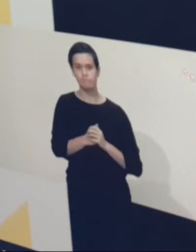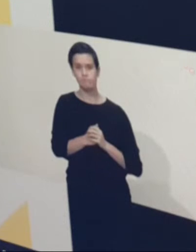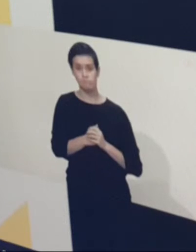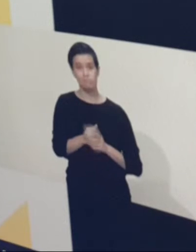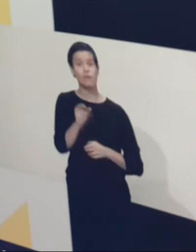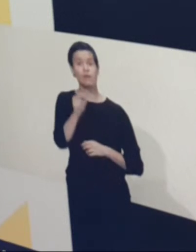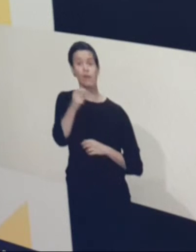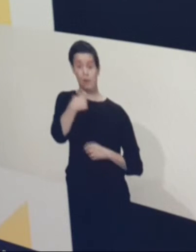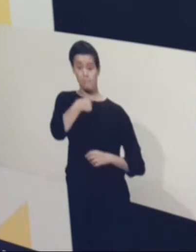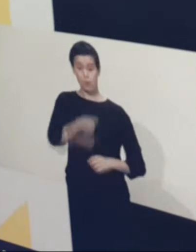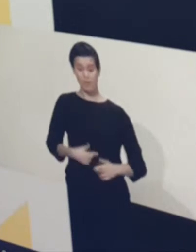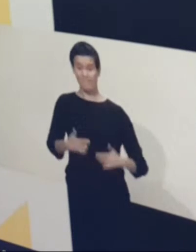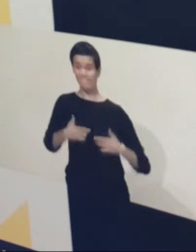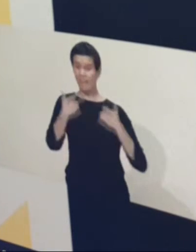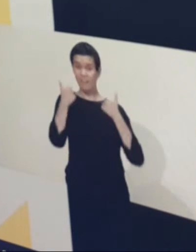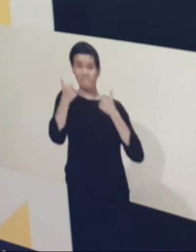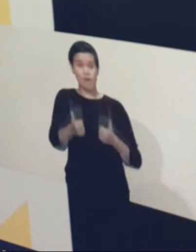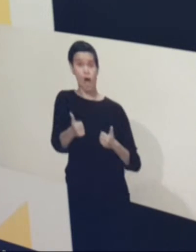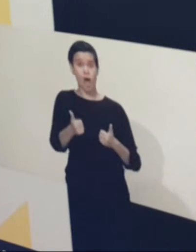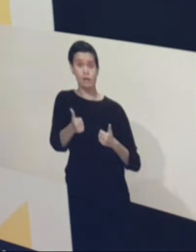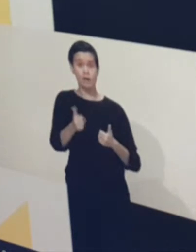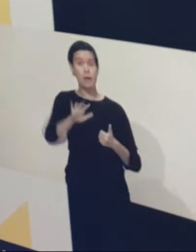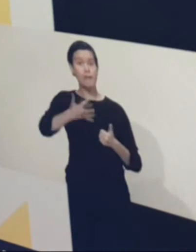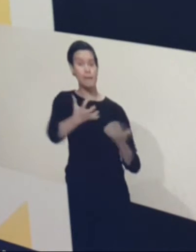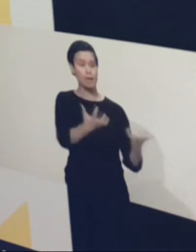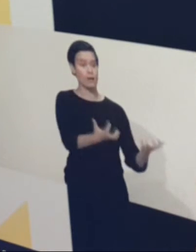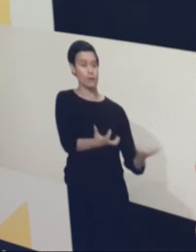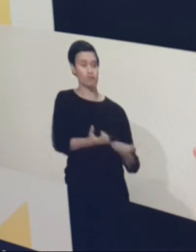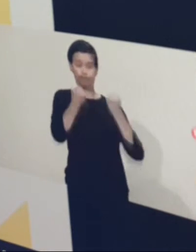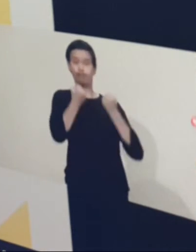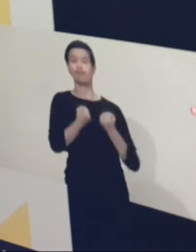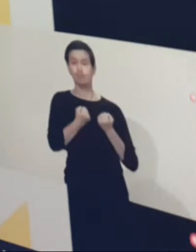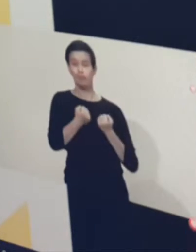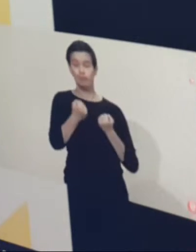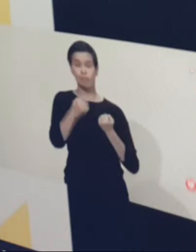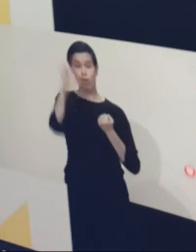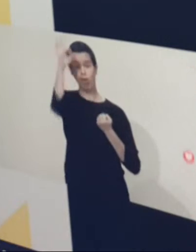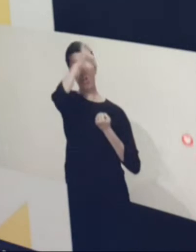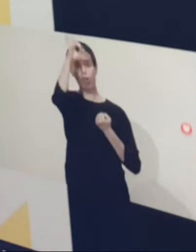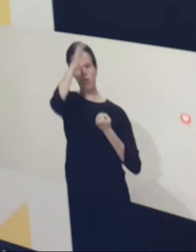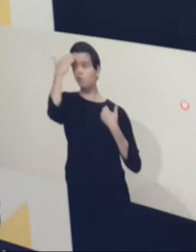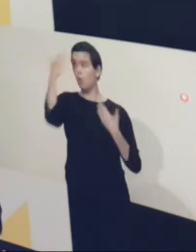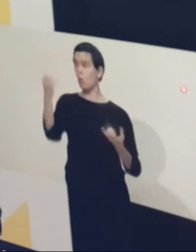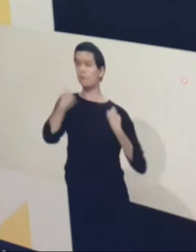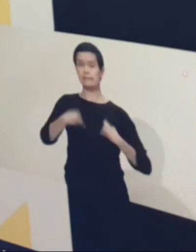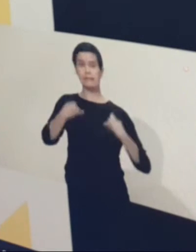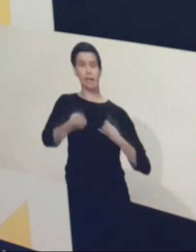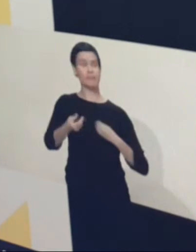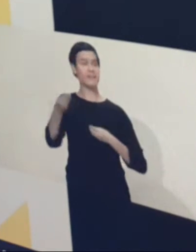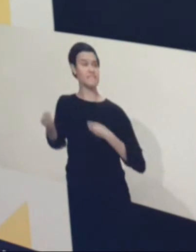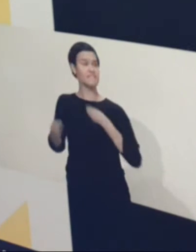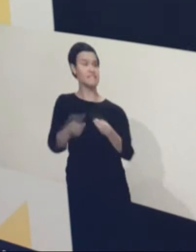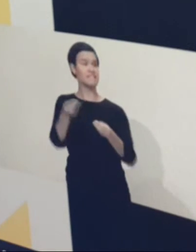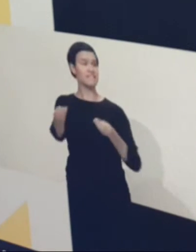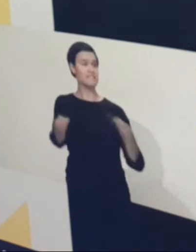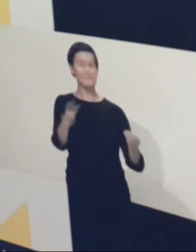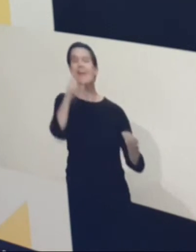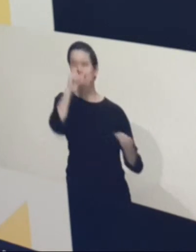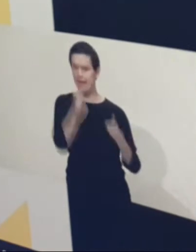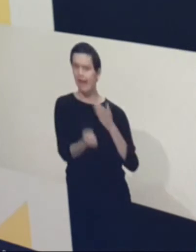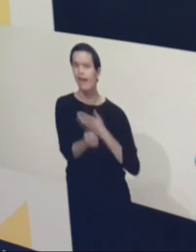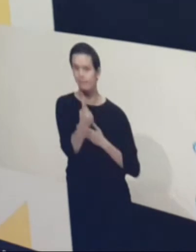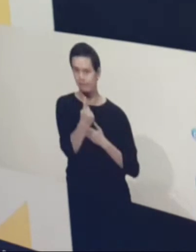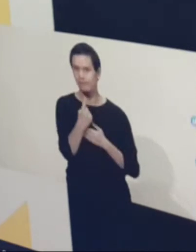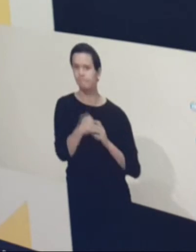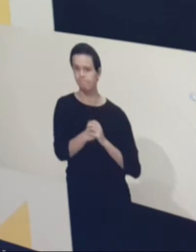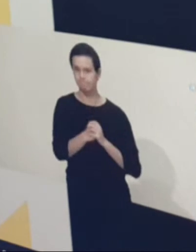becoming symptomatic, meaning it can be passed on by seemingly healthy people. And the scientists who have advised us so well to date say there